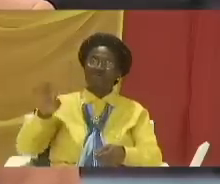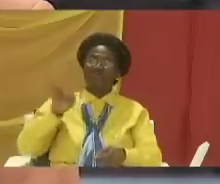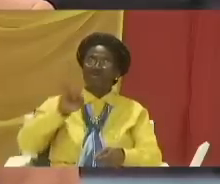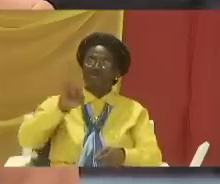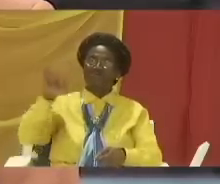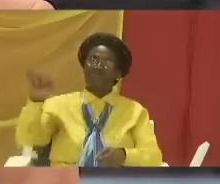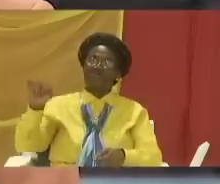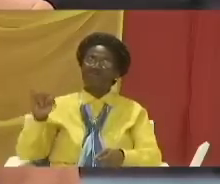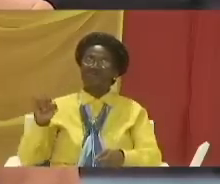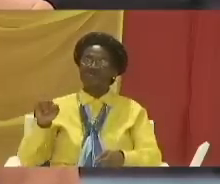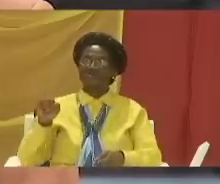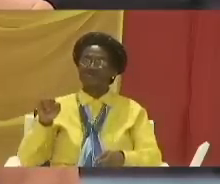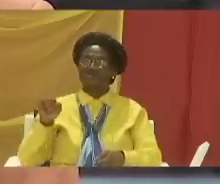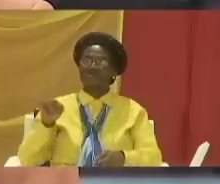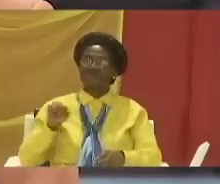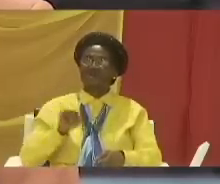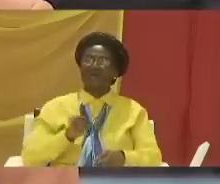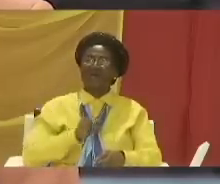Hannah.